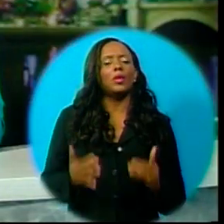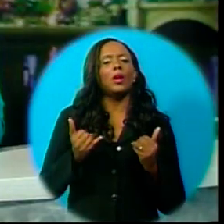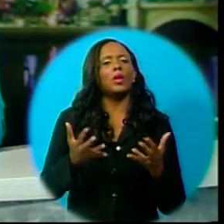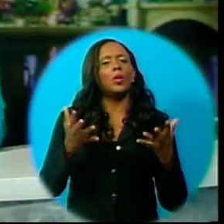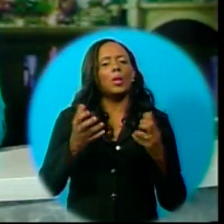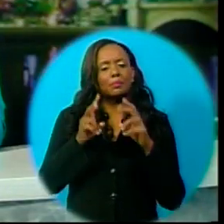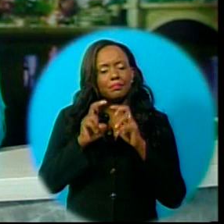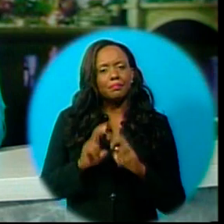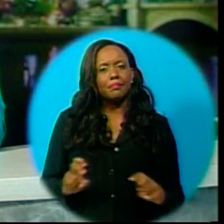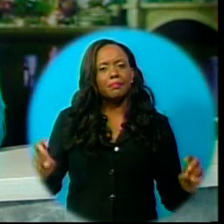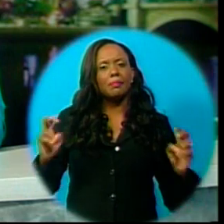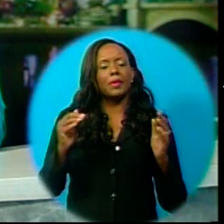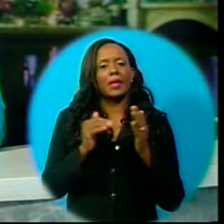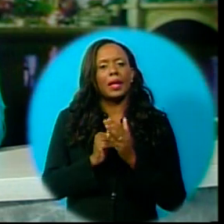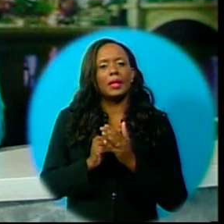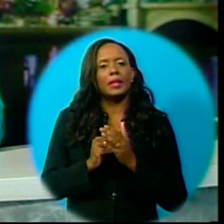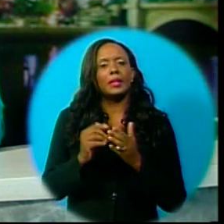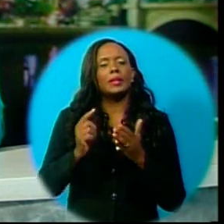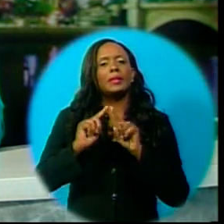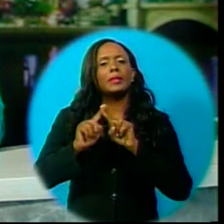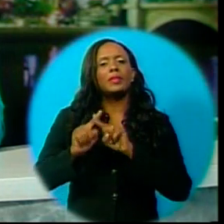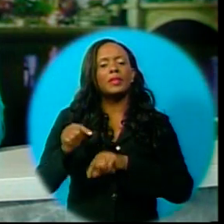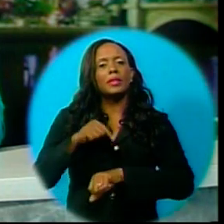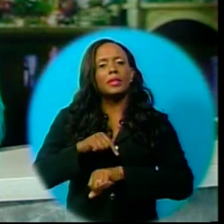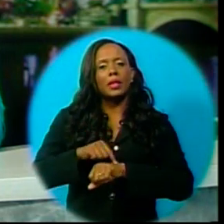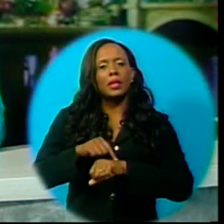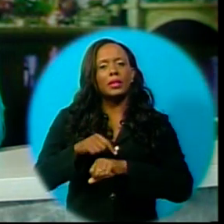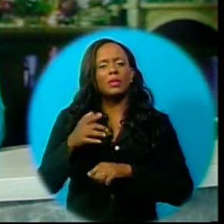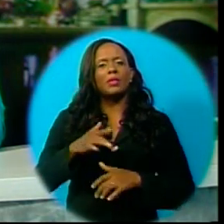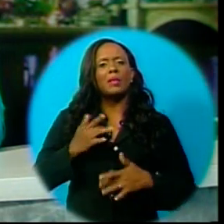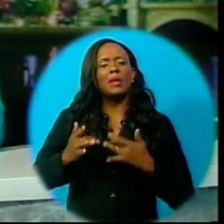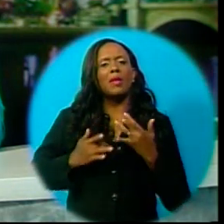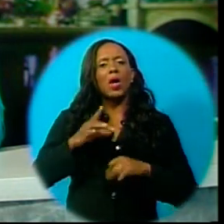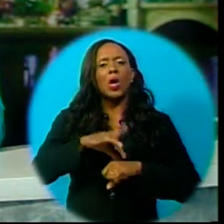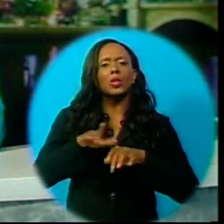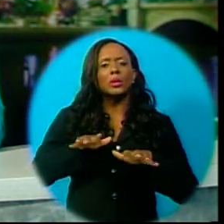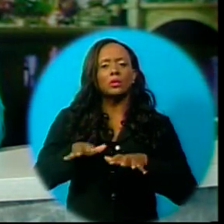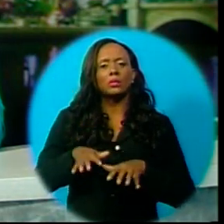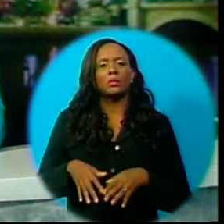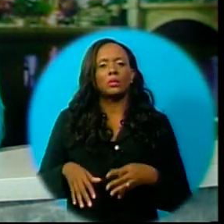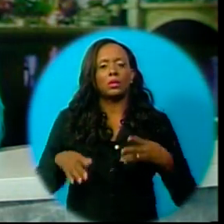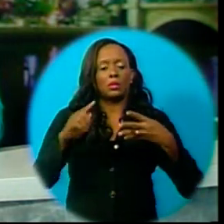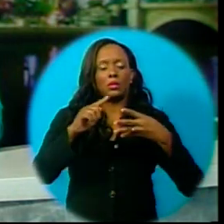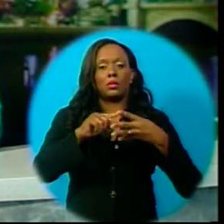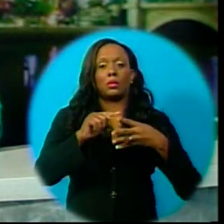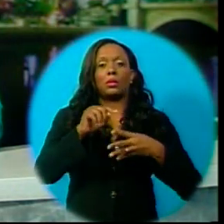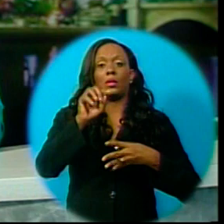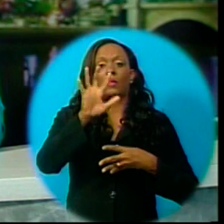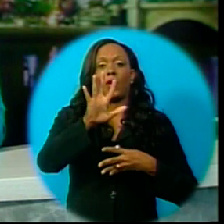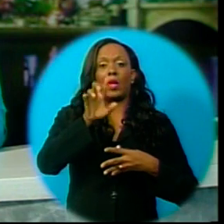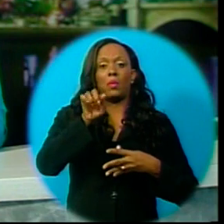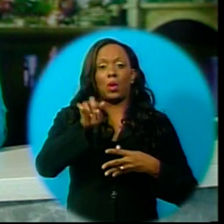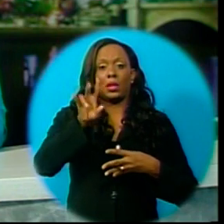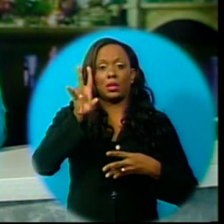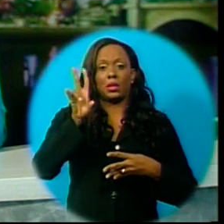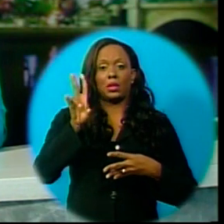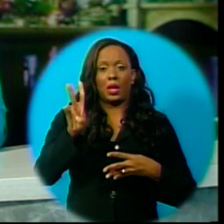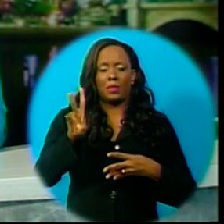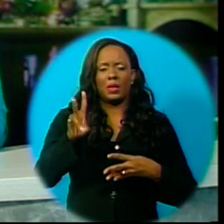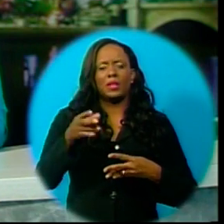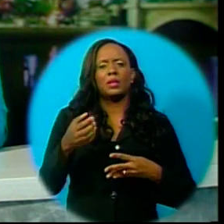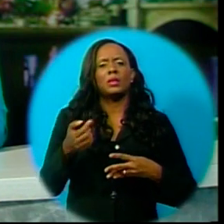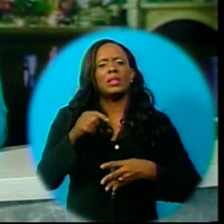So let's take a look at the timeline again for today's seismic activity. First, a 5.7 magnitude occurring